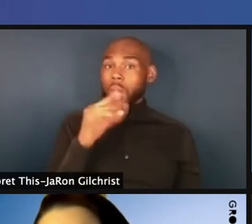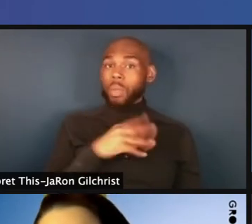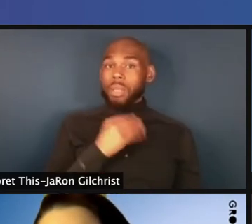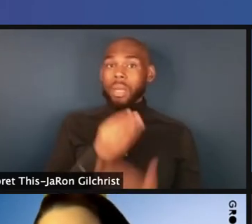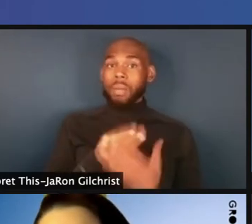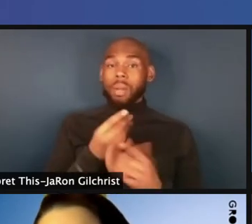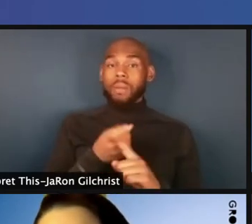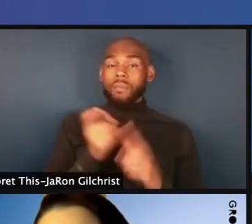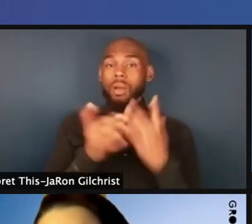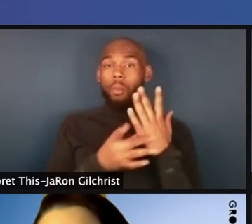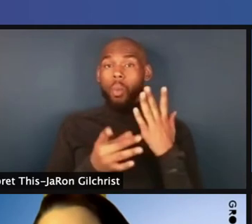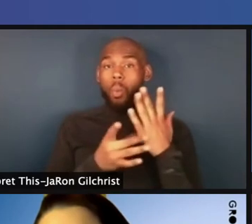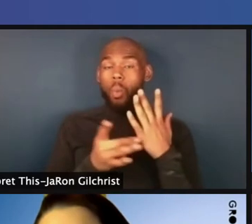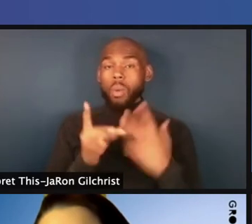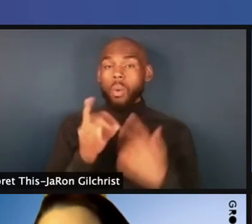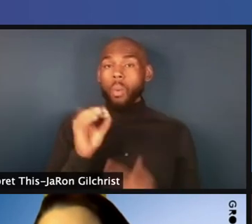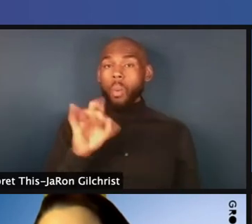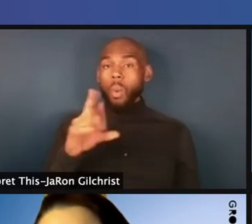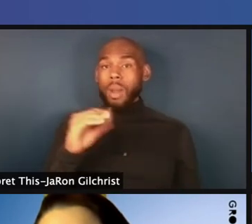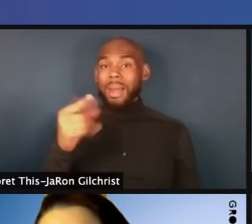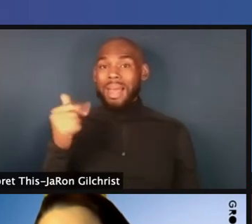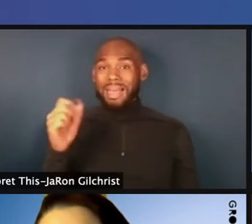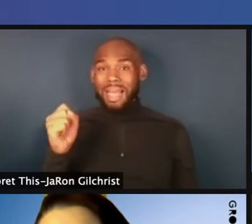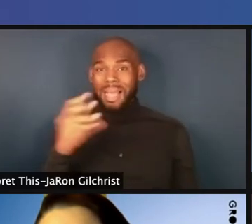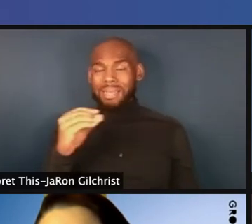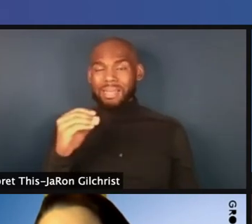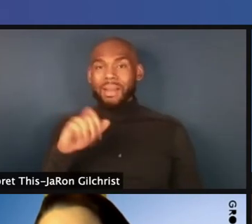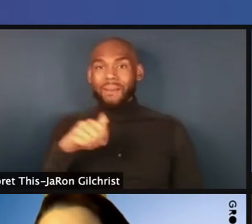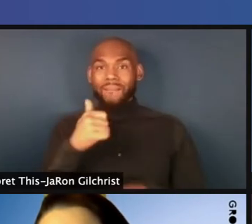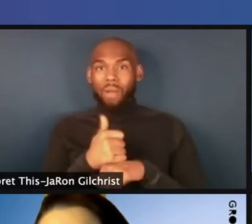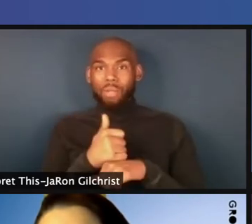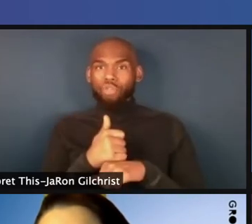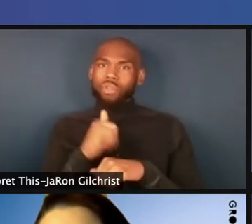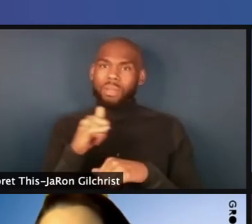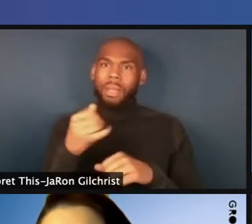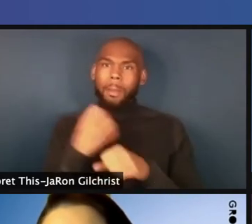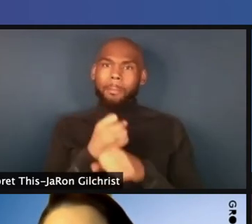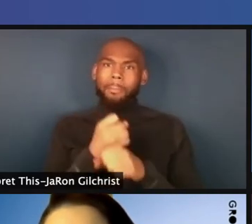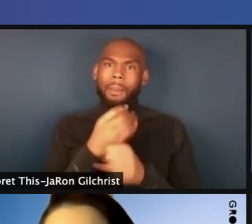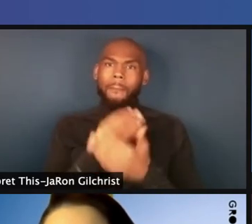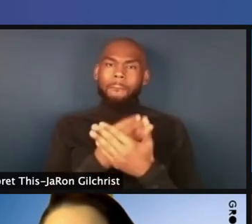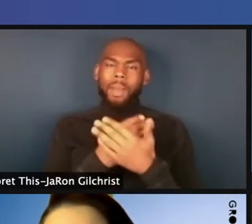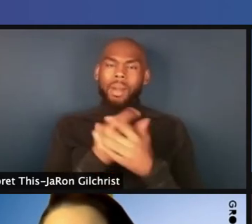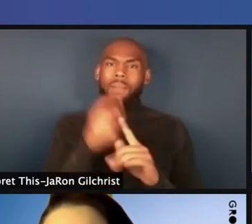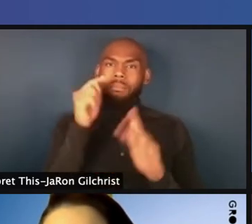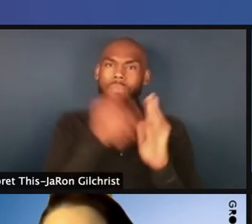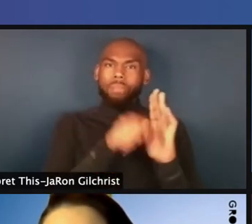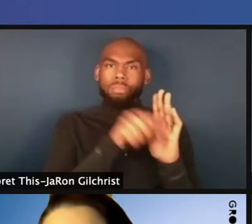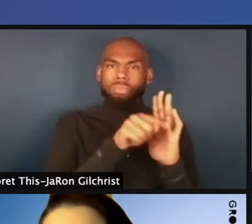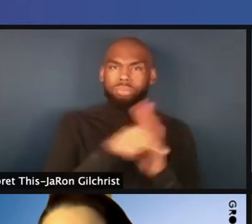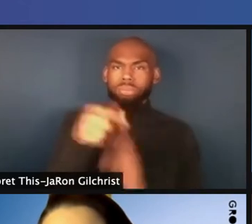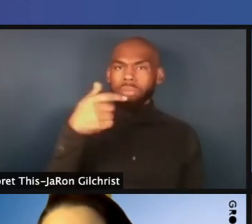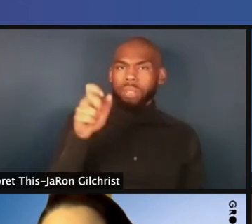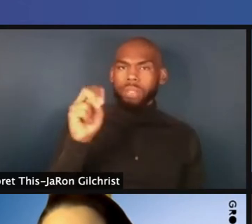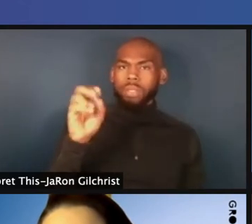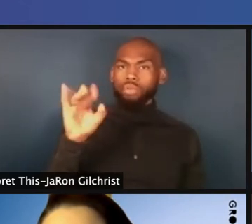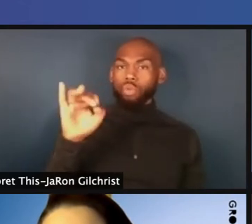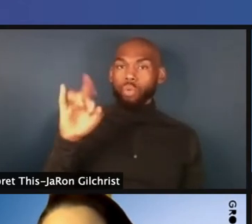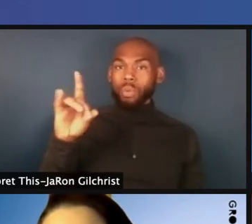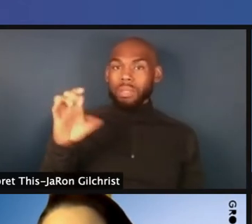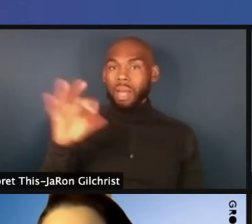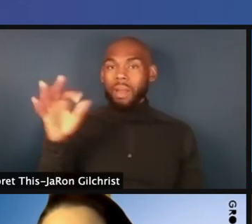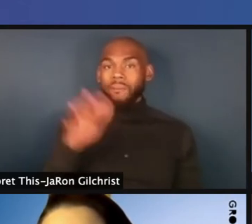take money from foundations who have made their wealth in the genocide and the murder of Indigenous people. Like, that's kind of counterintuitive to what we're